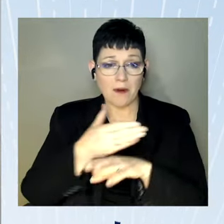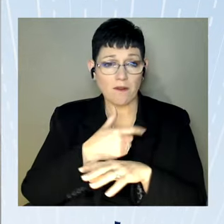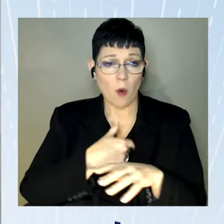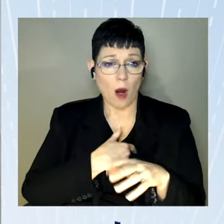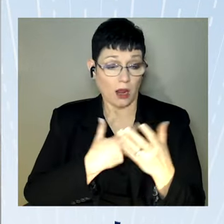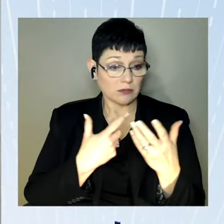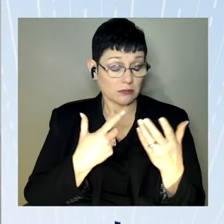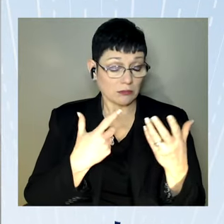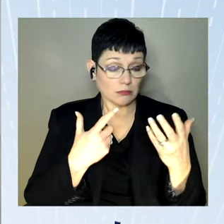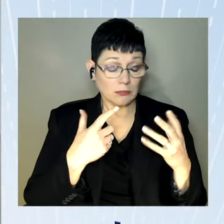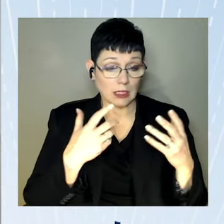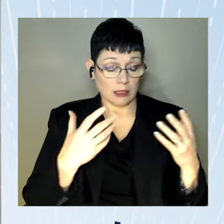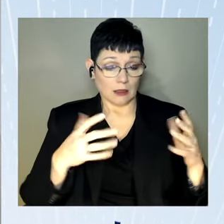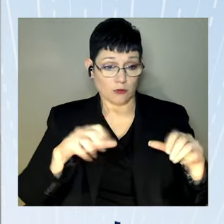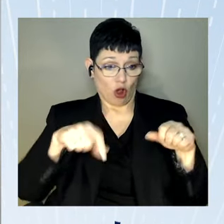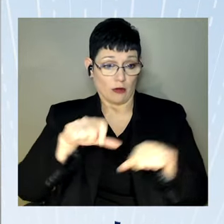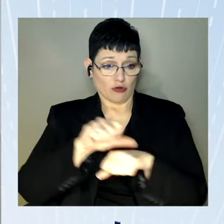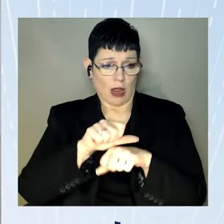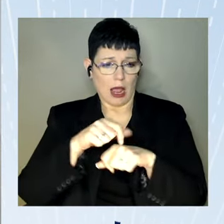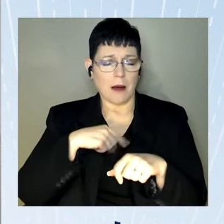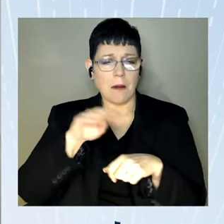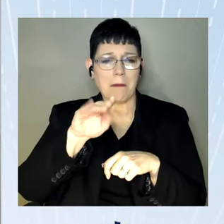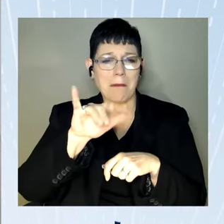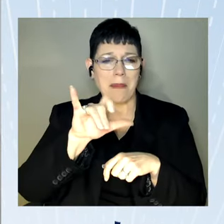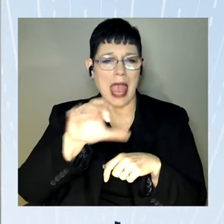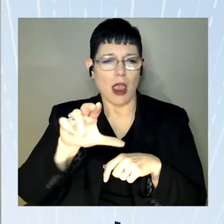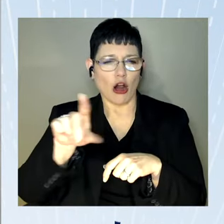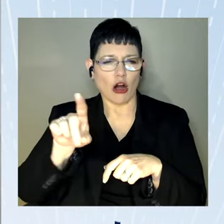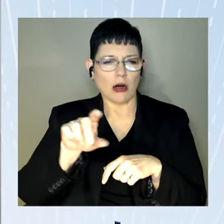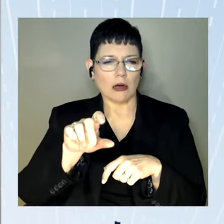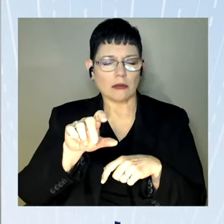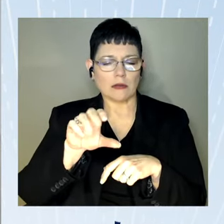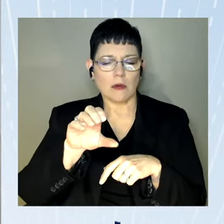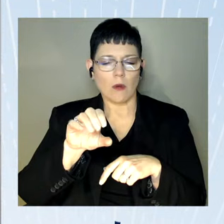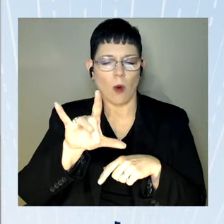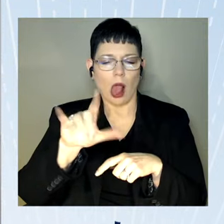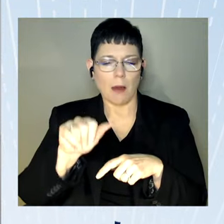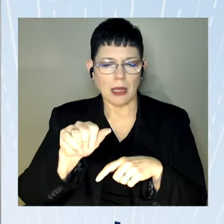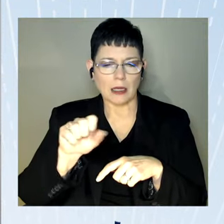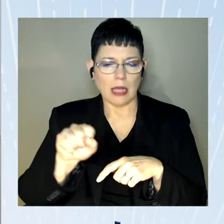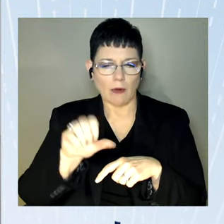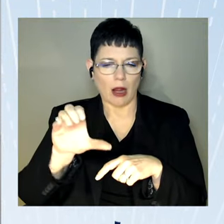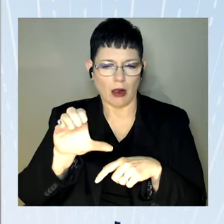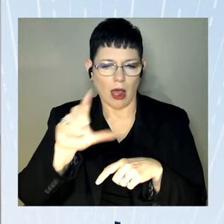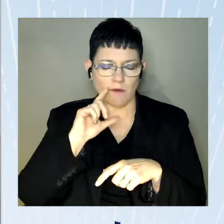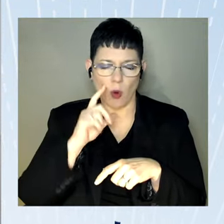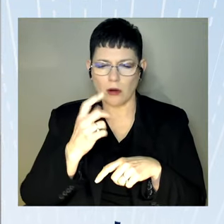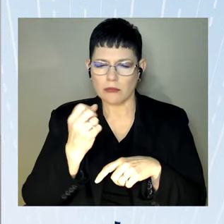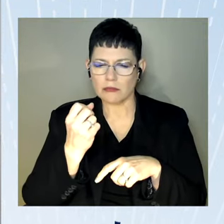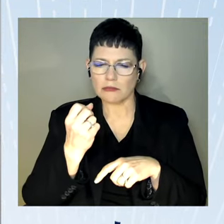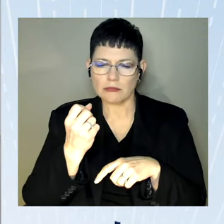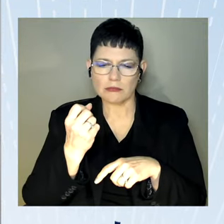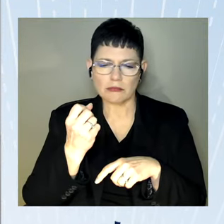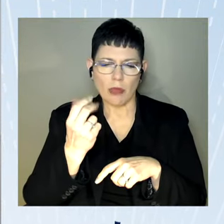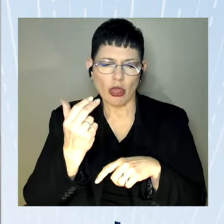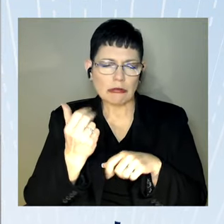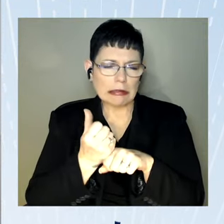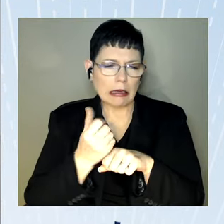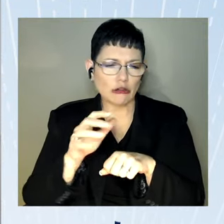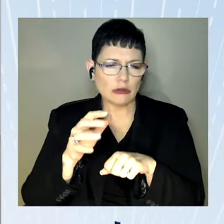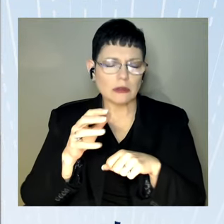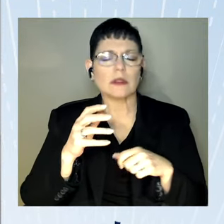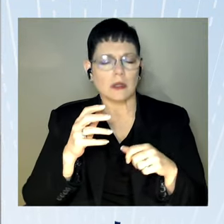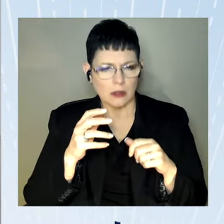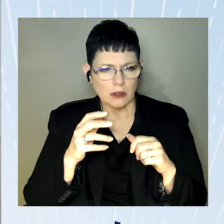South Carolina for just over a dozen years. And not only did my wife and I have the personal experiences, of course, of finding